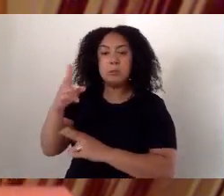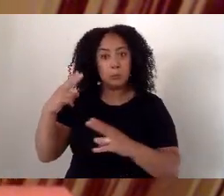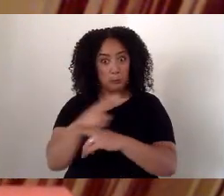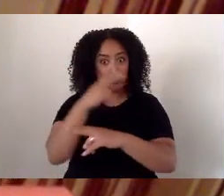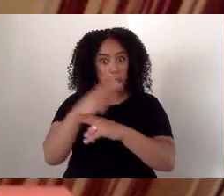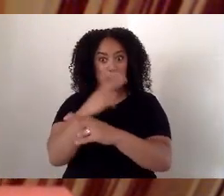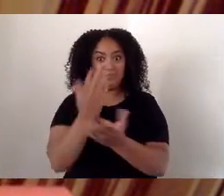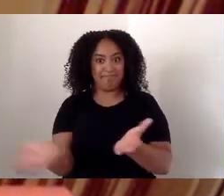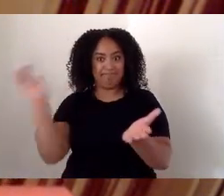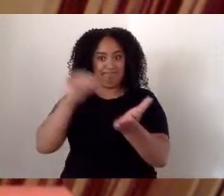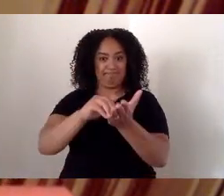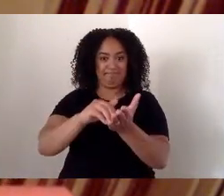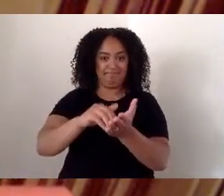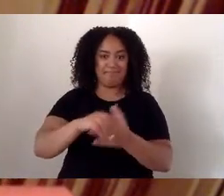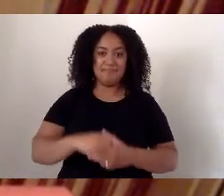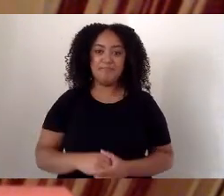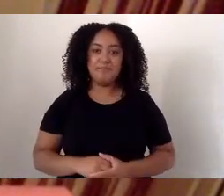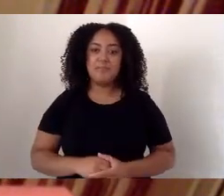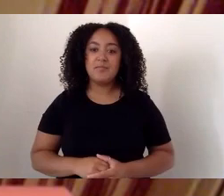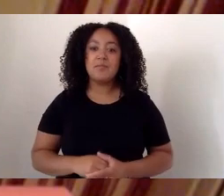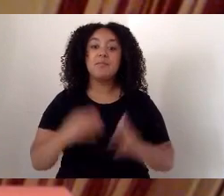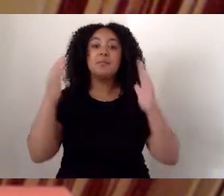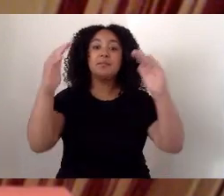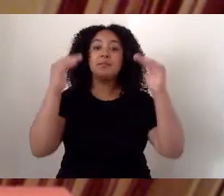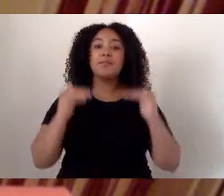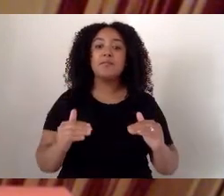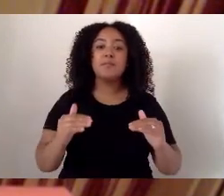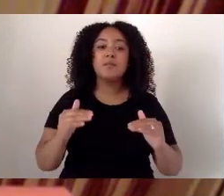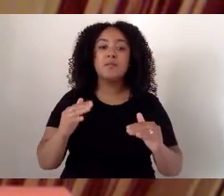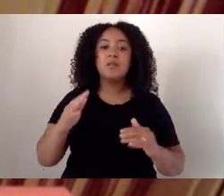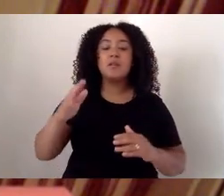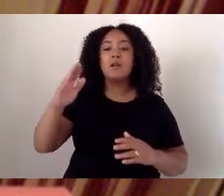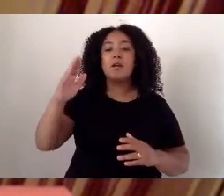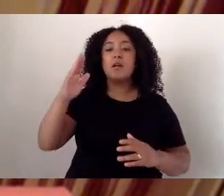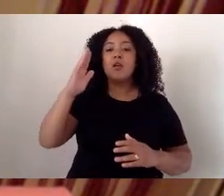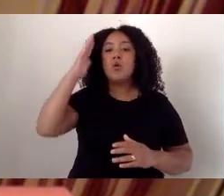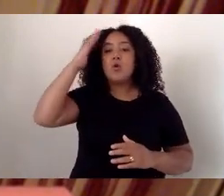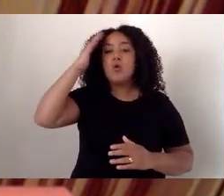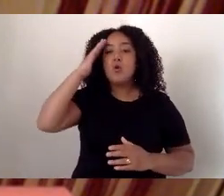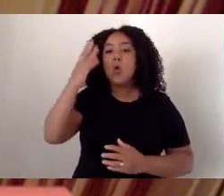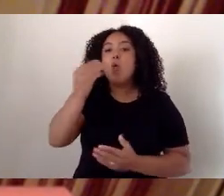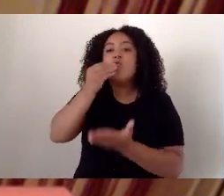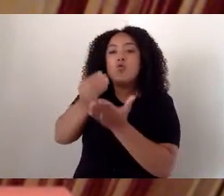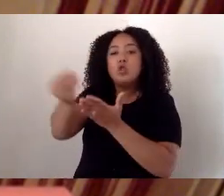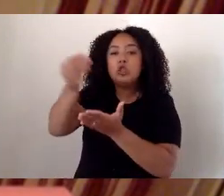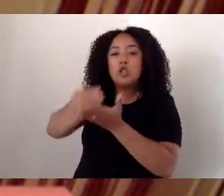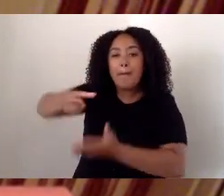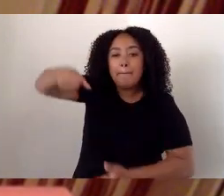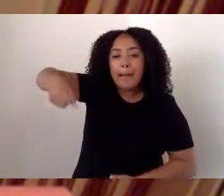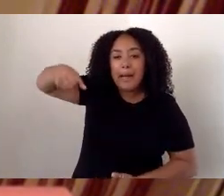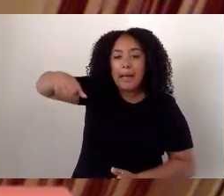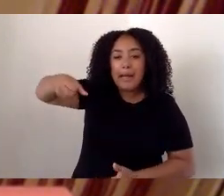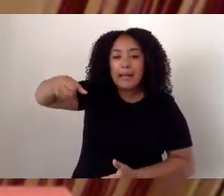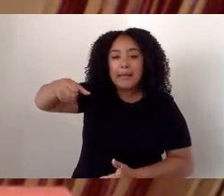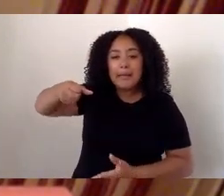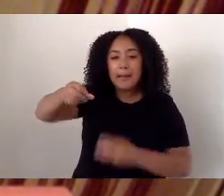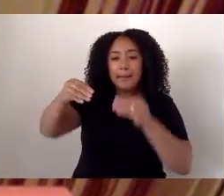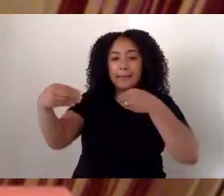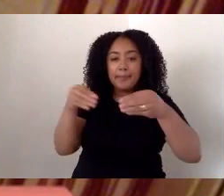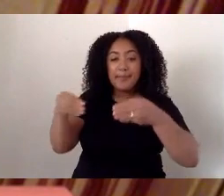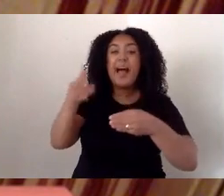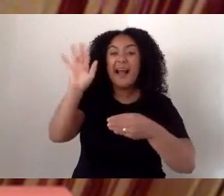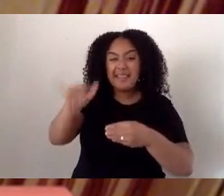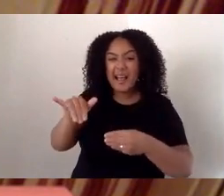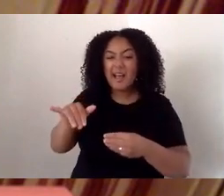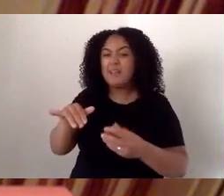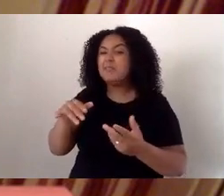or anything to fill our puppet with. We're really gonna wanna have a glue gun for this portion, so you might also wanna grab